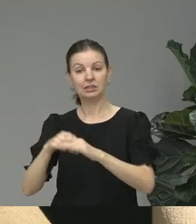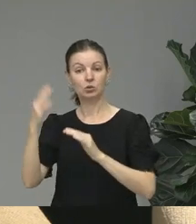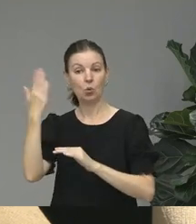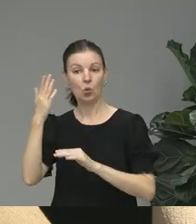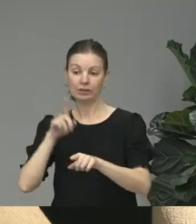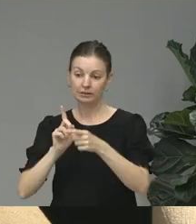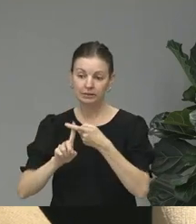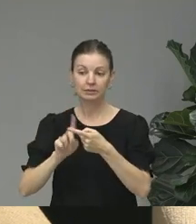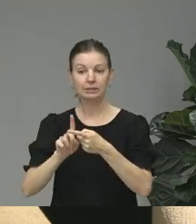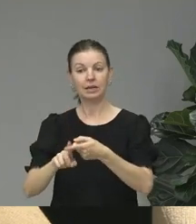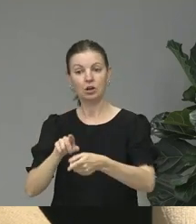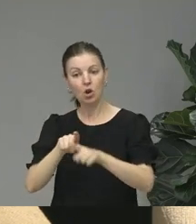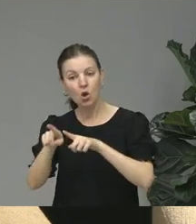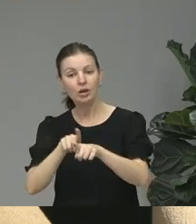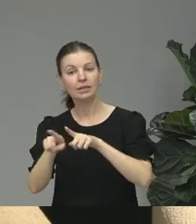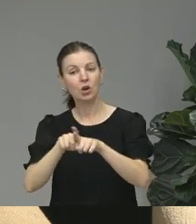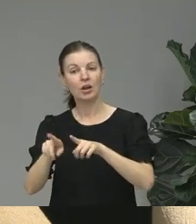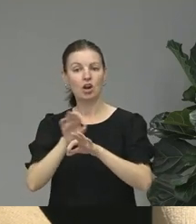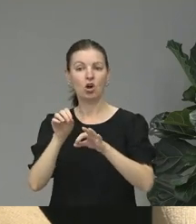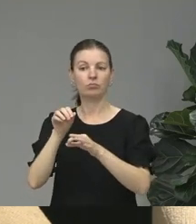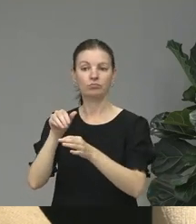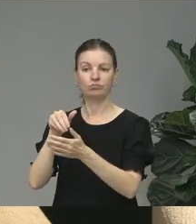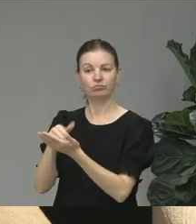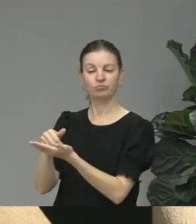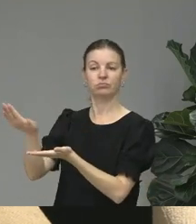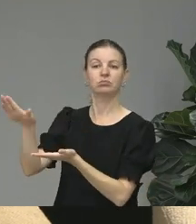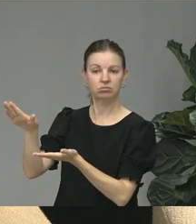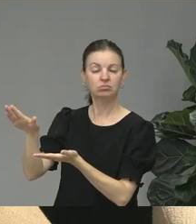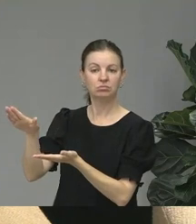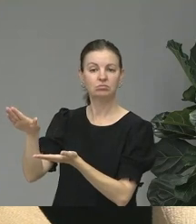instead of being expelled.